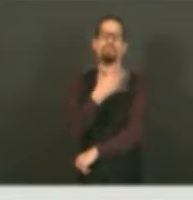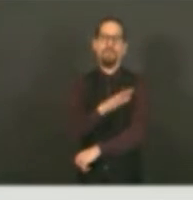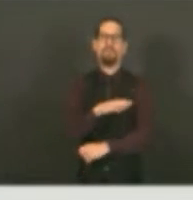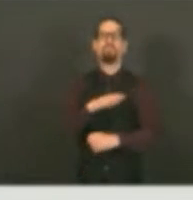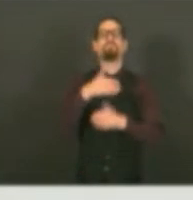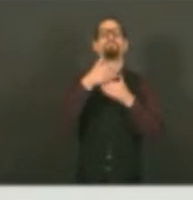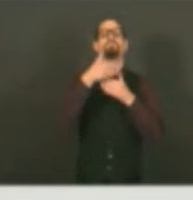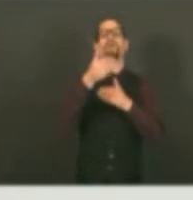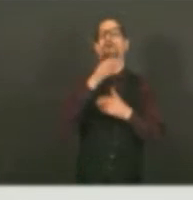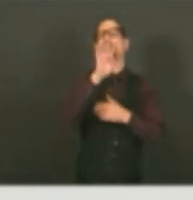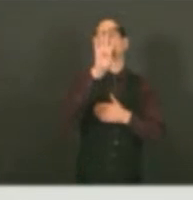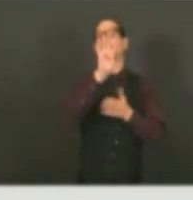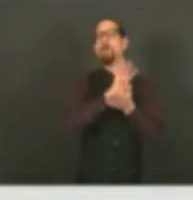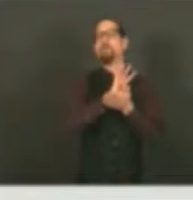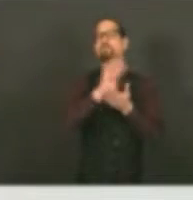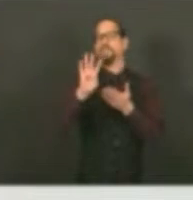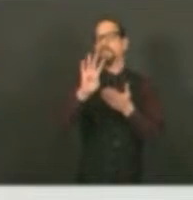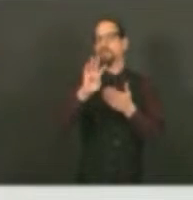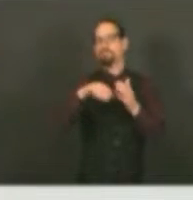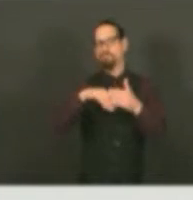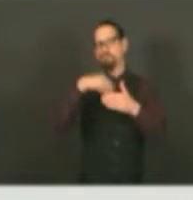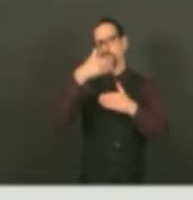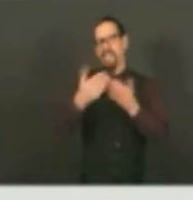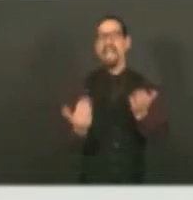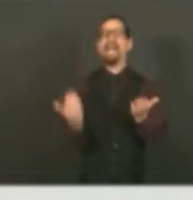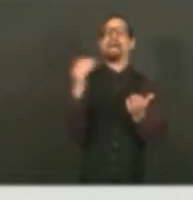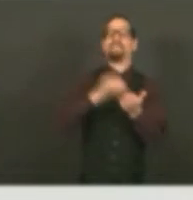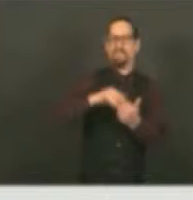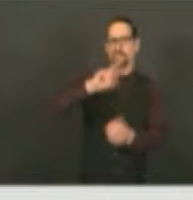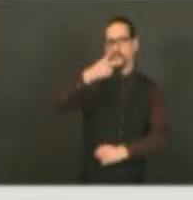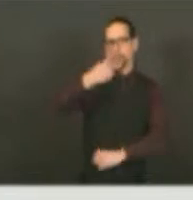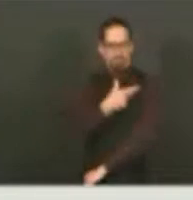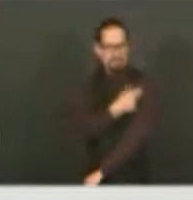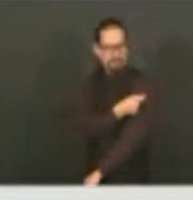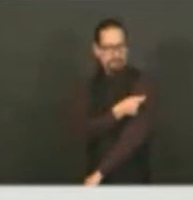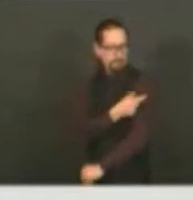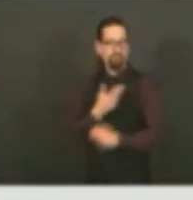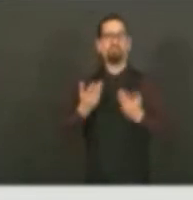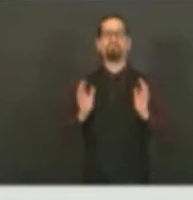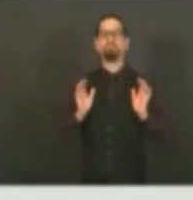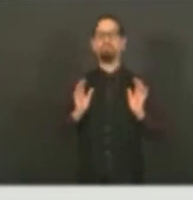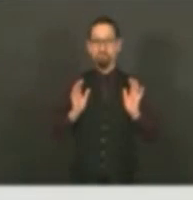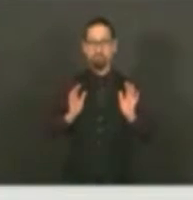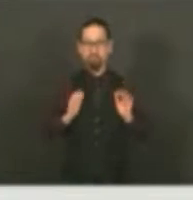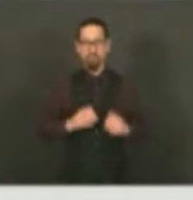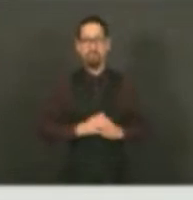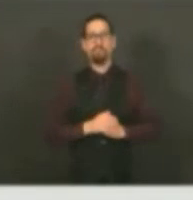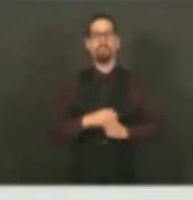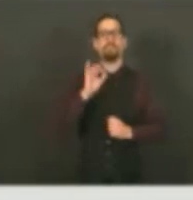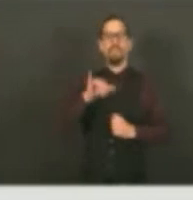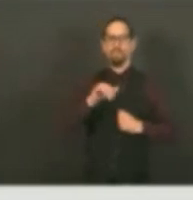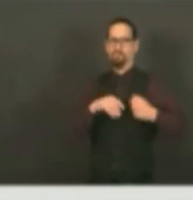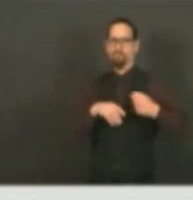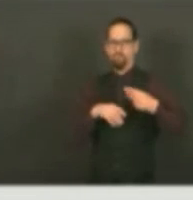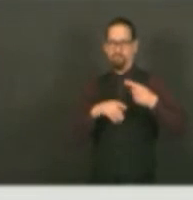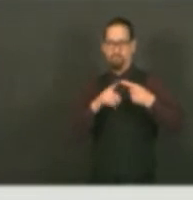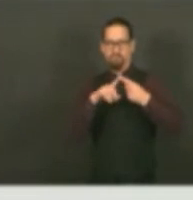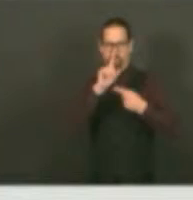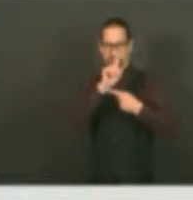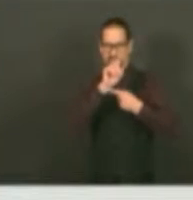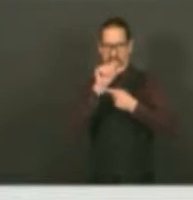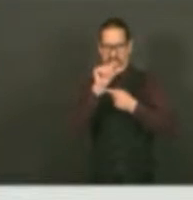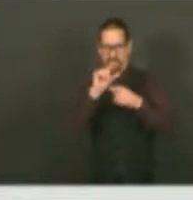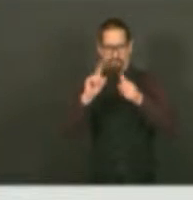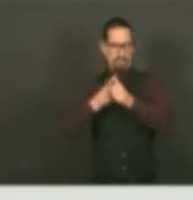dose. As the vaccine comes into the state, we will eventually be able to open vaccine up to additional groups. And these include phases